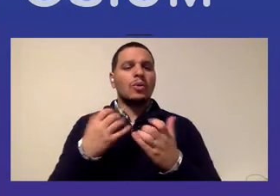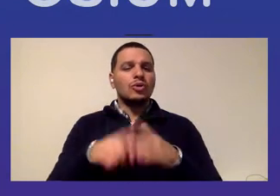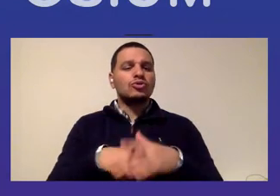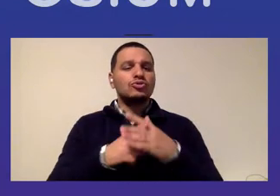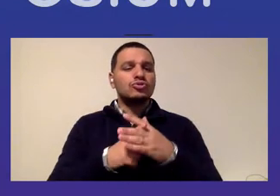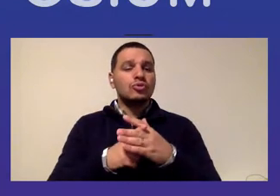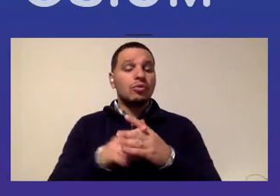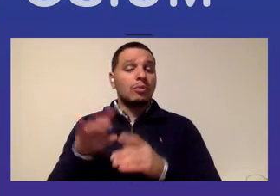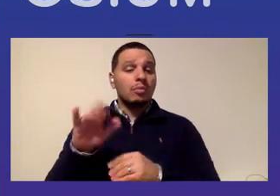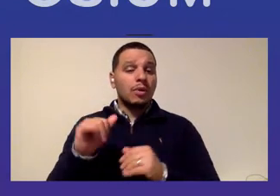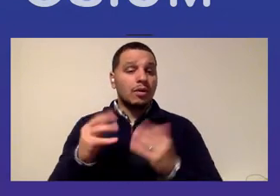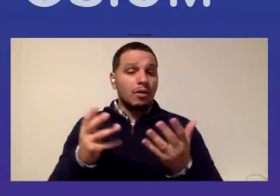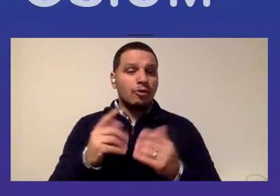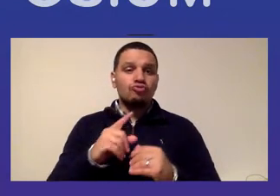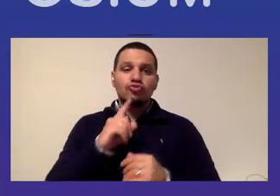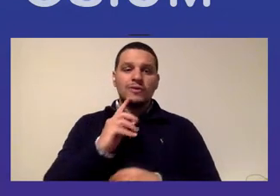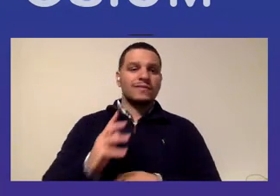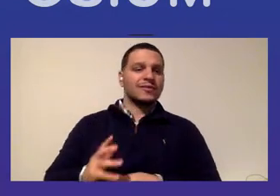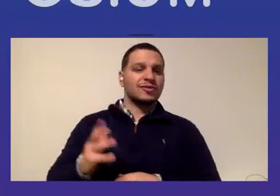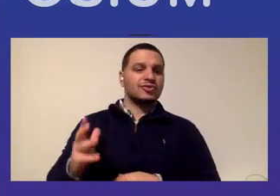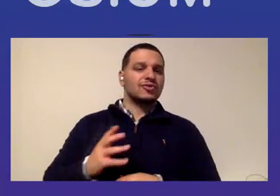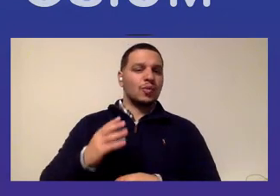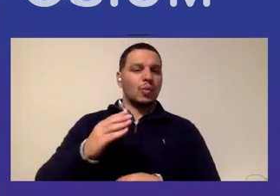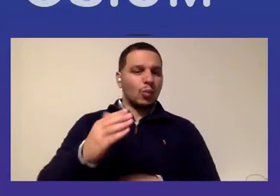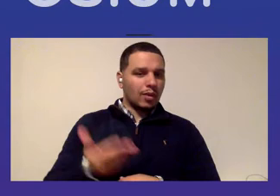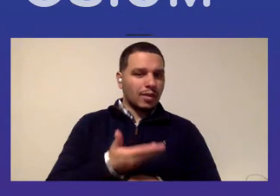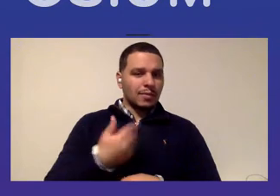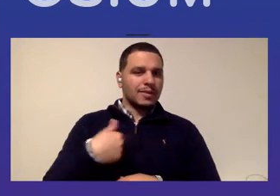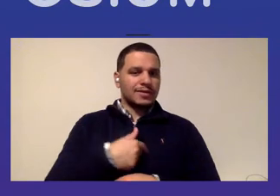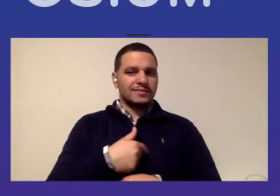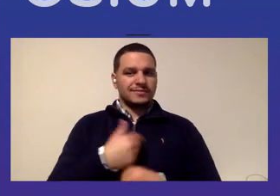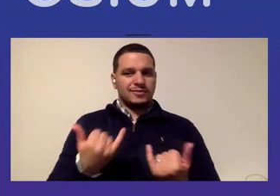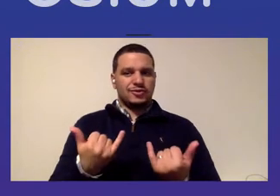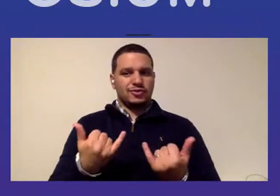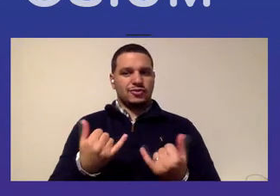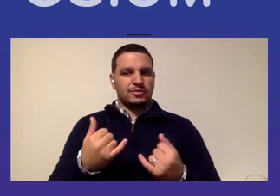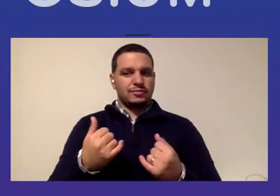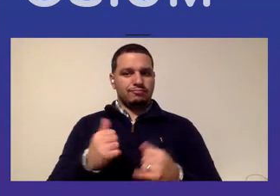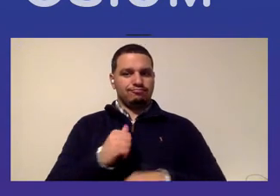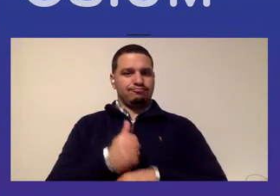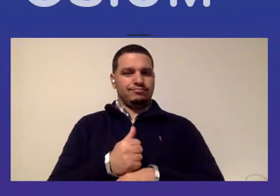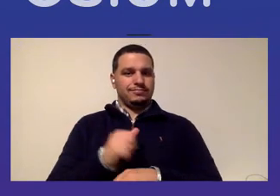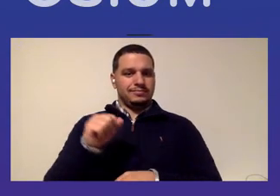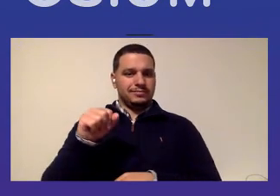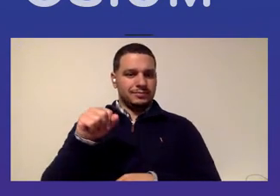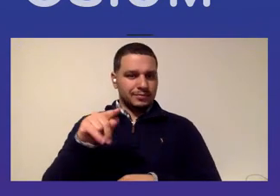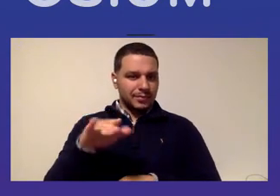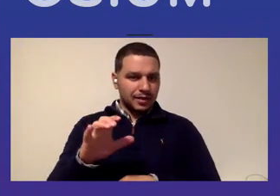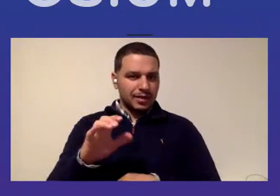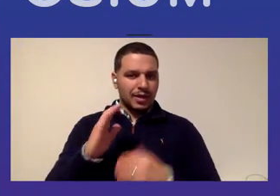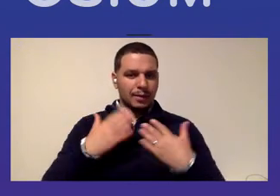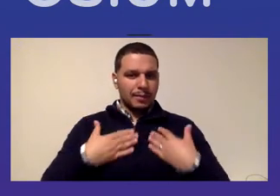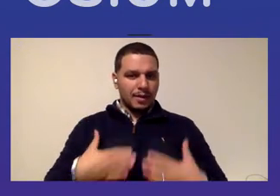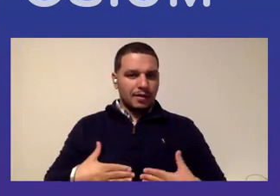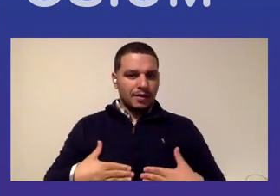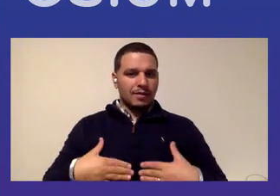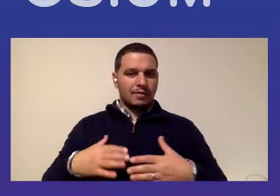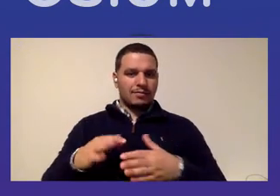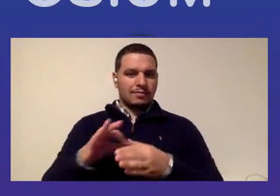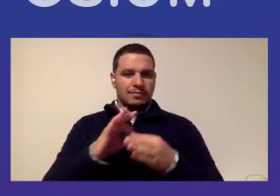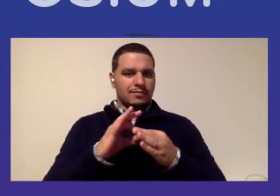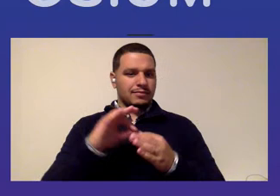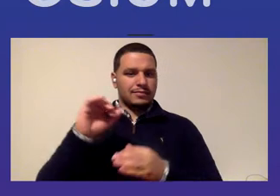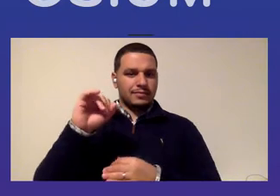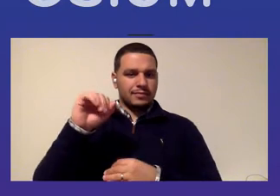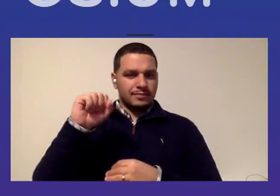officially welcoming ourselves here, present in this space, in our bodies, in this collective space together. So